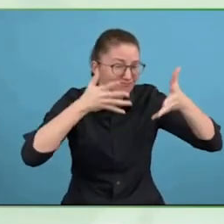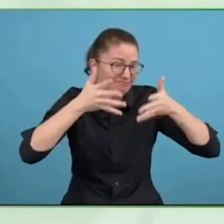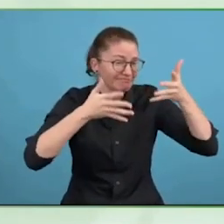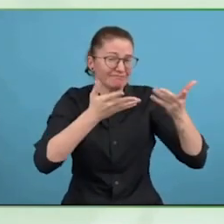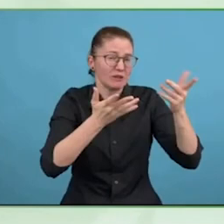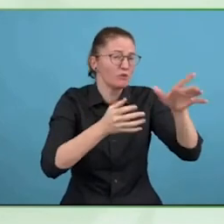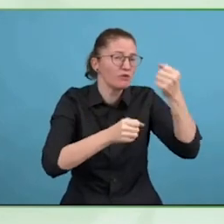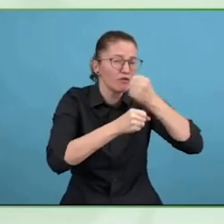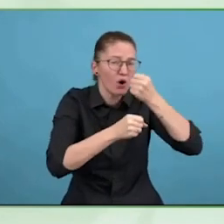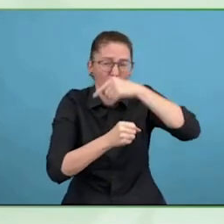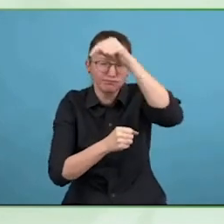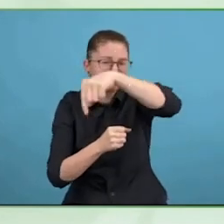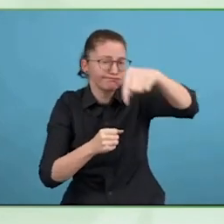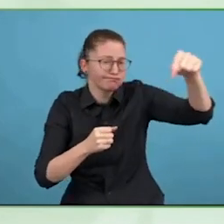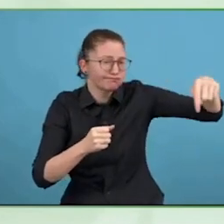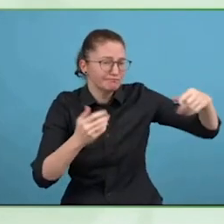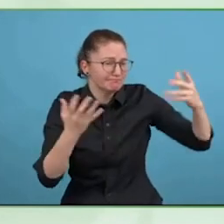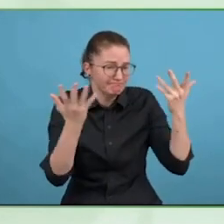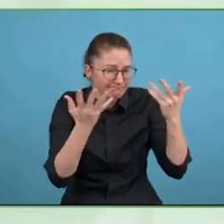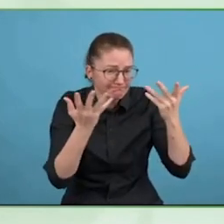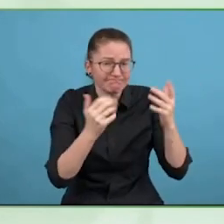how do you do that?